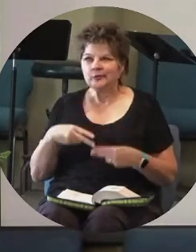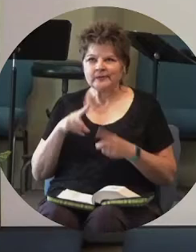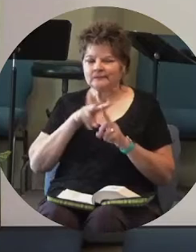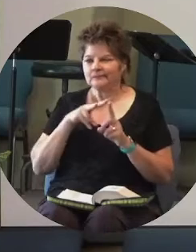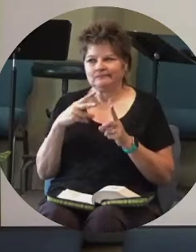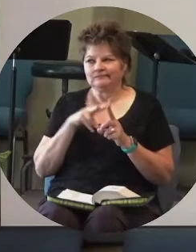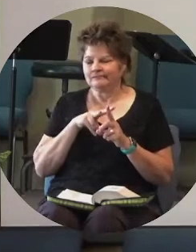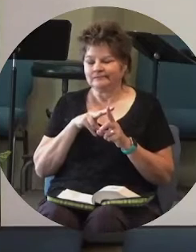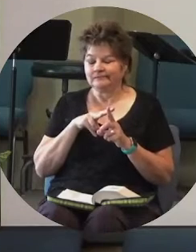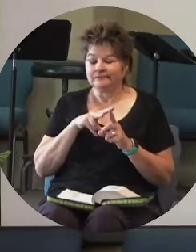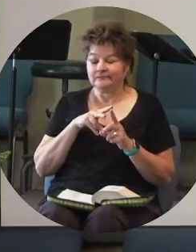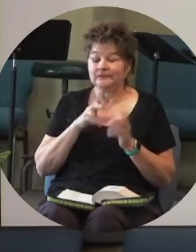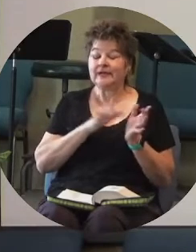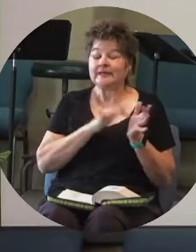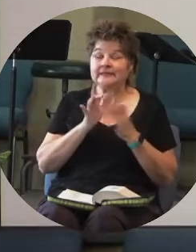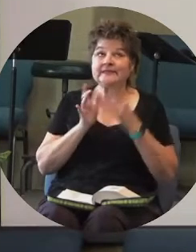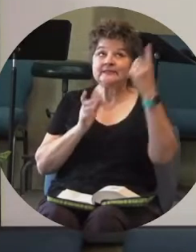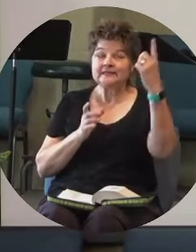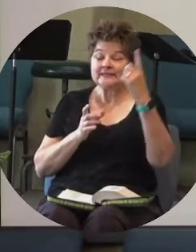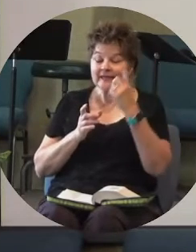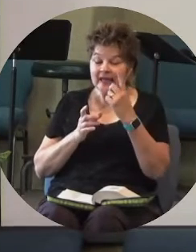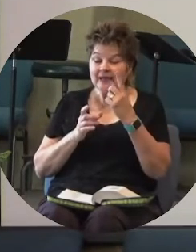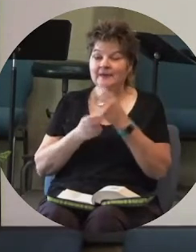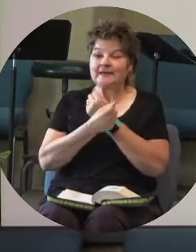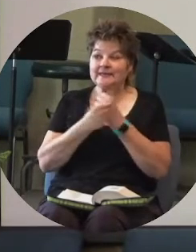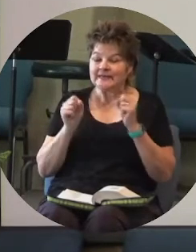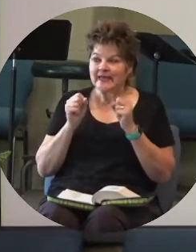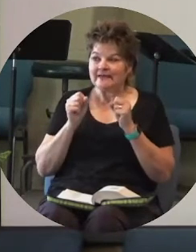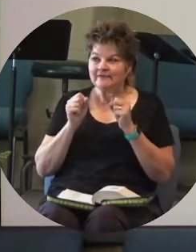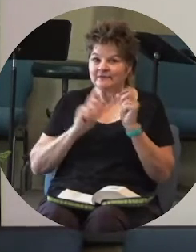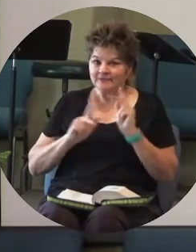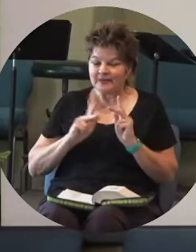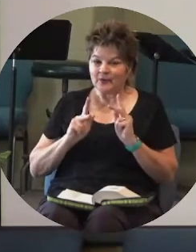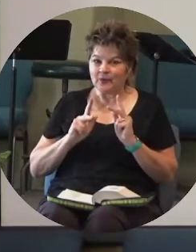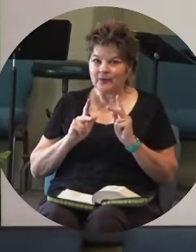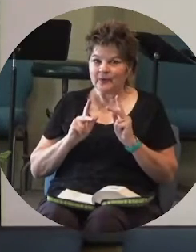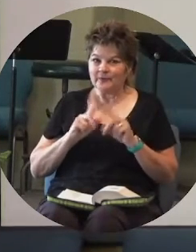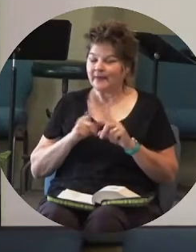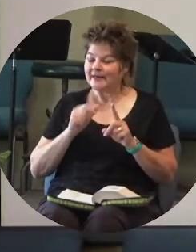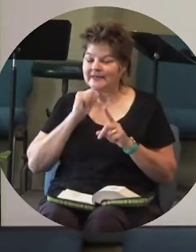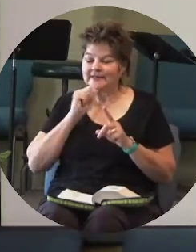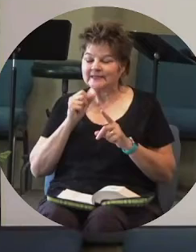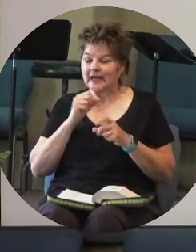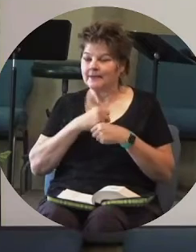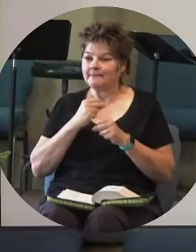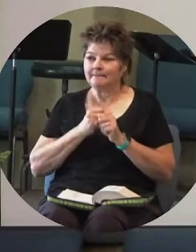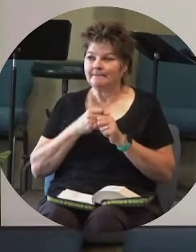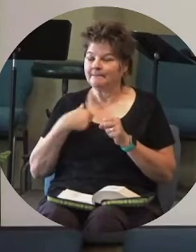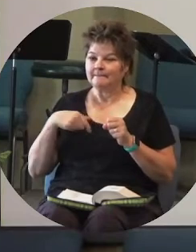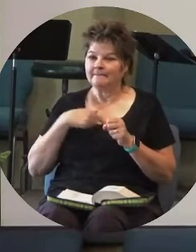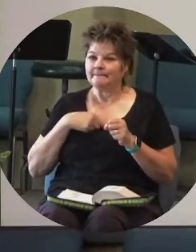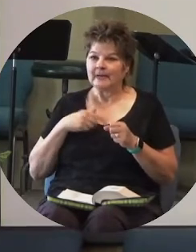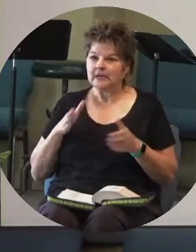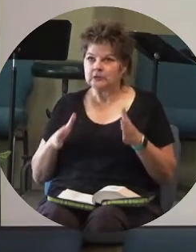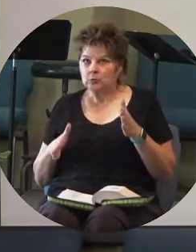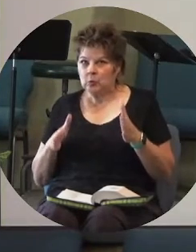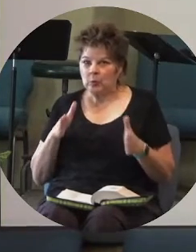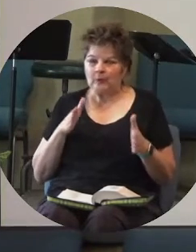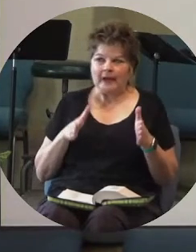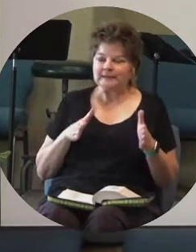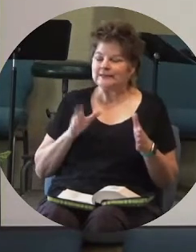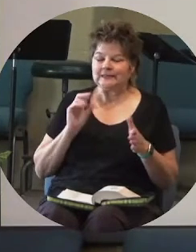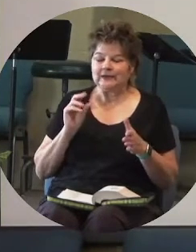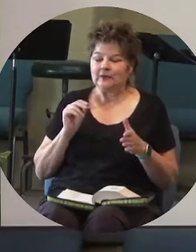came, Jesus came to save humanity. But he doesn't make us robots. He saves us out